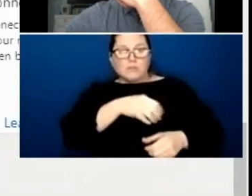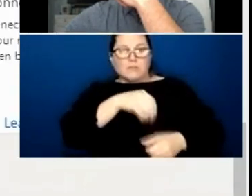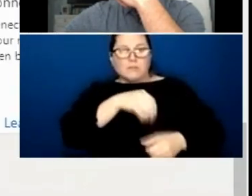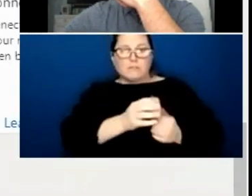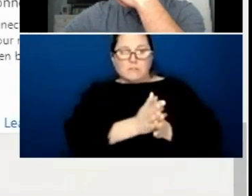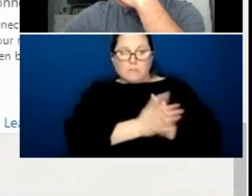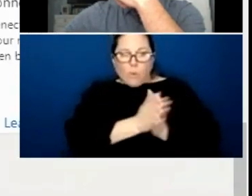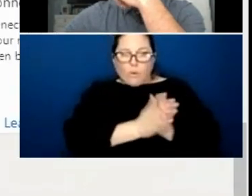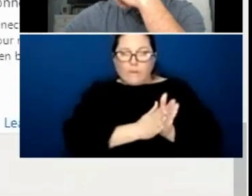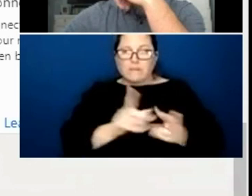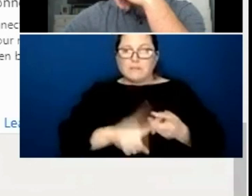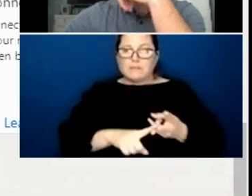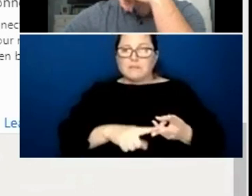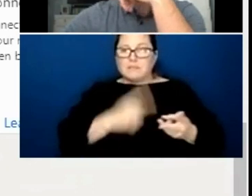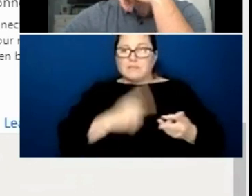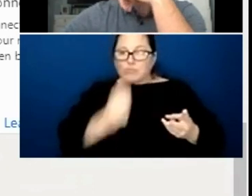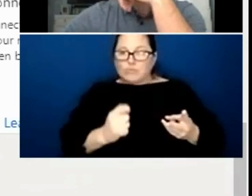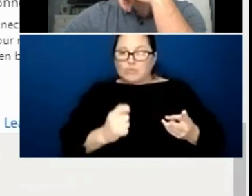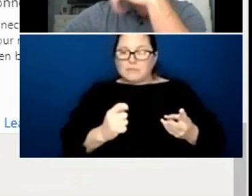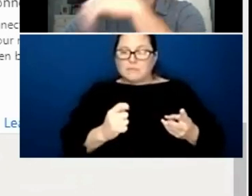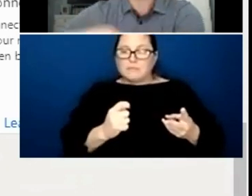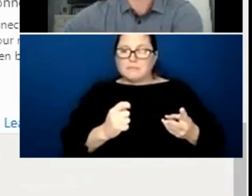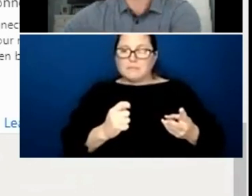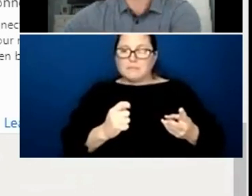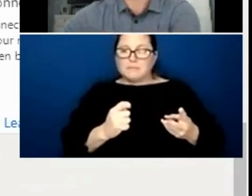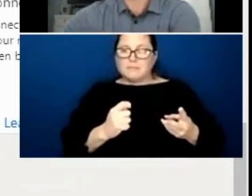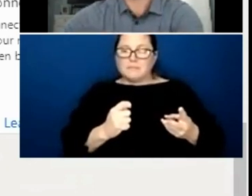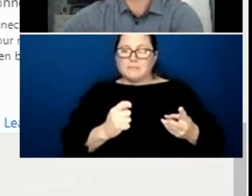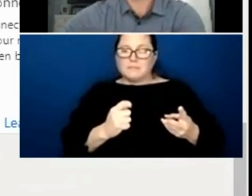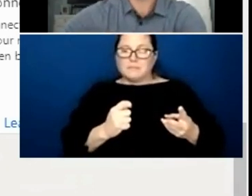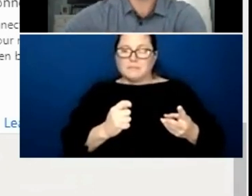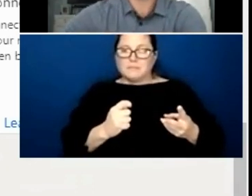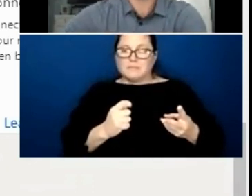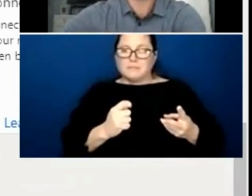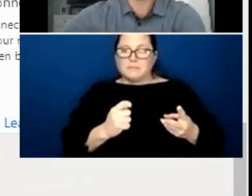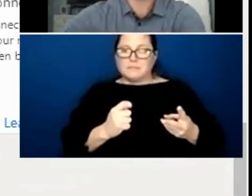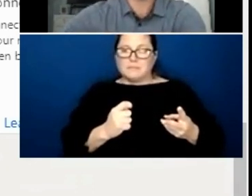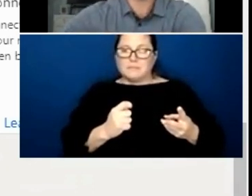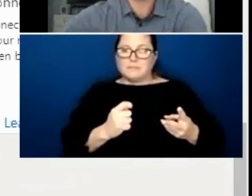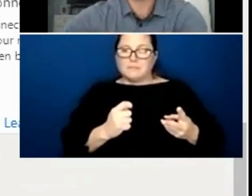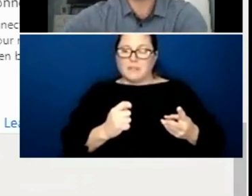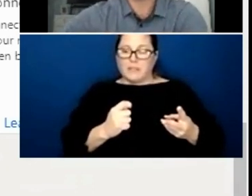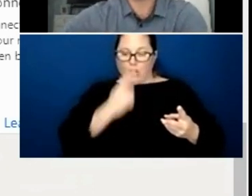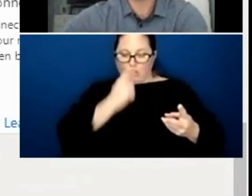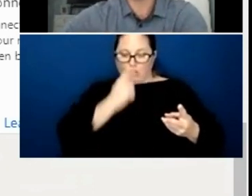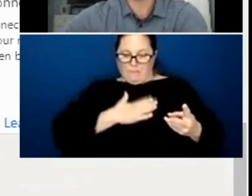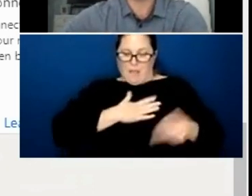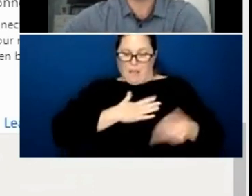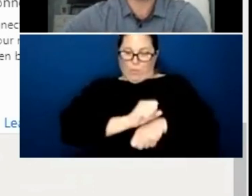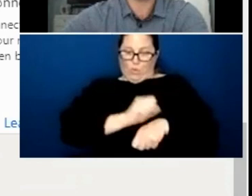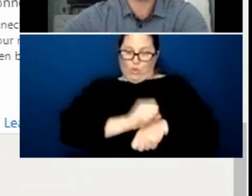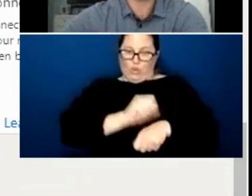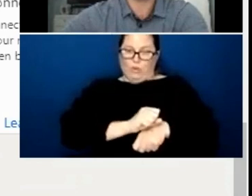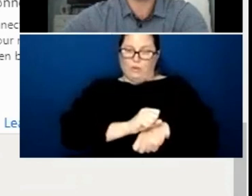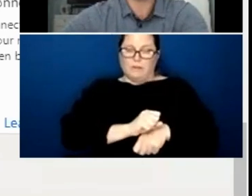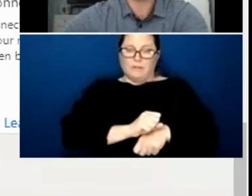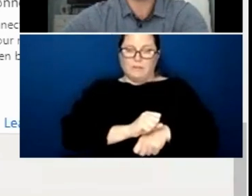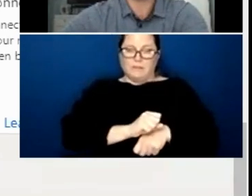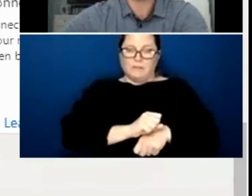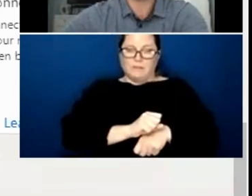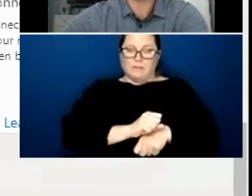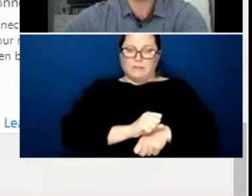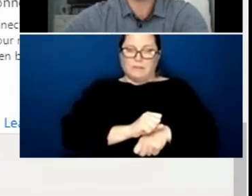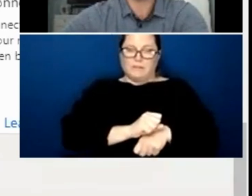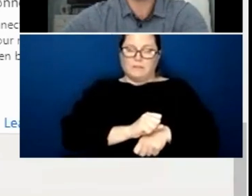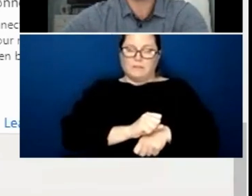is interested in, what I do. They're interested in showing that